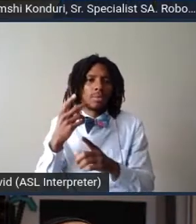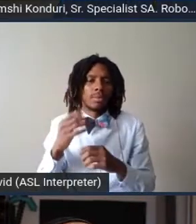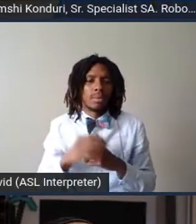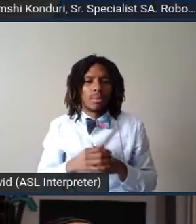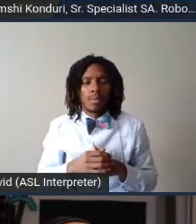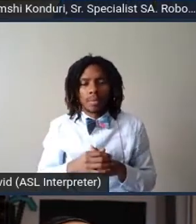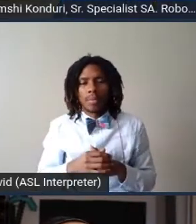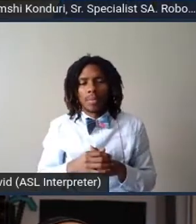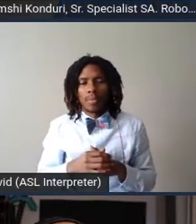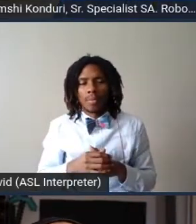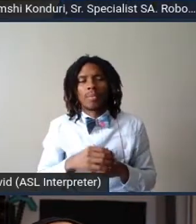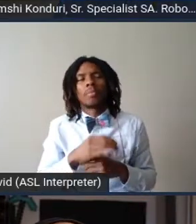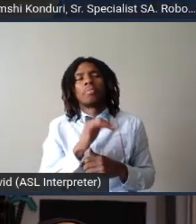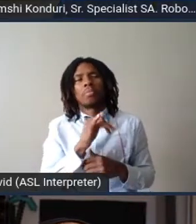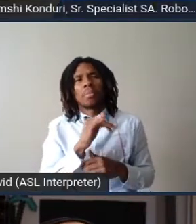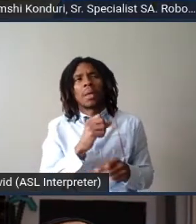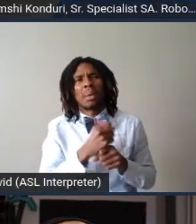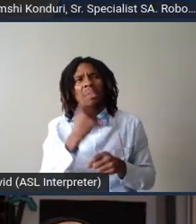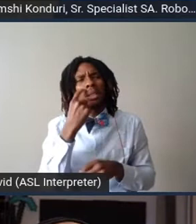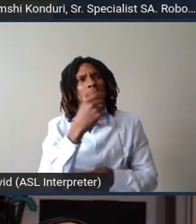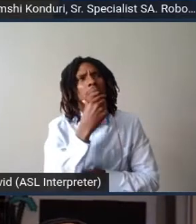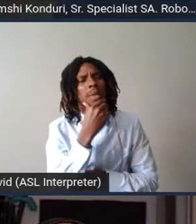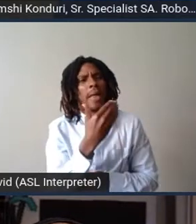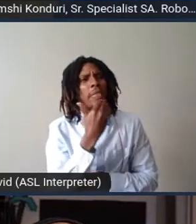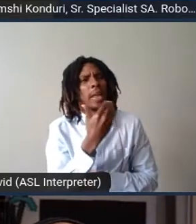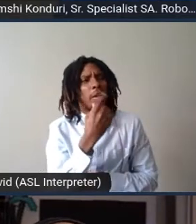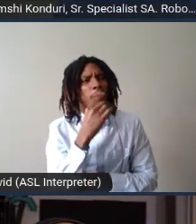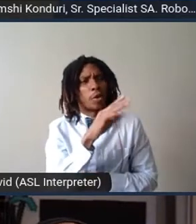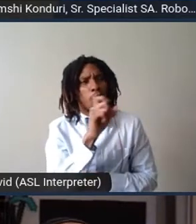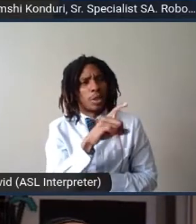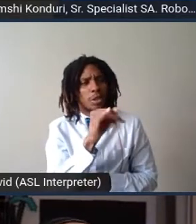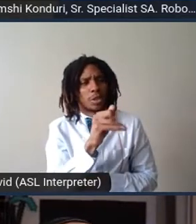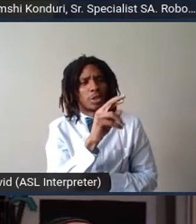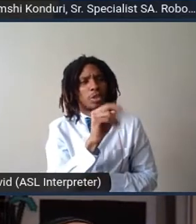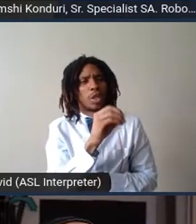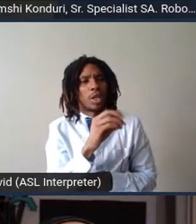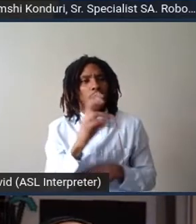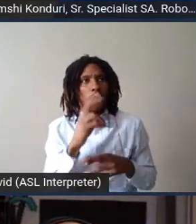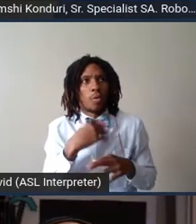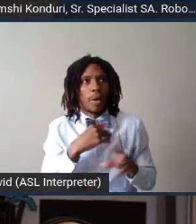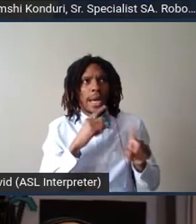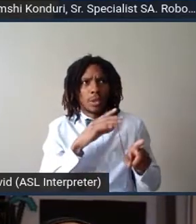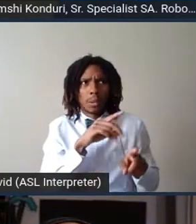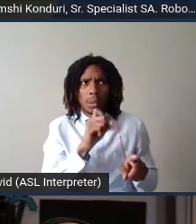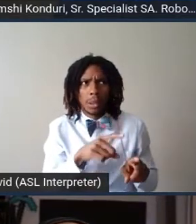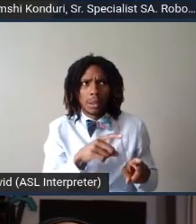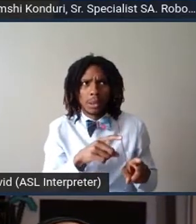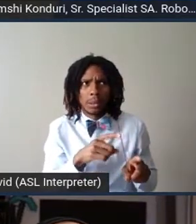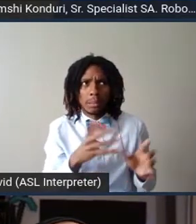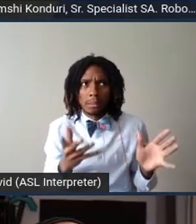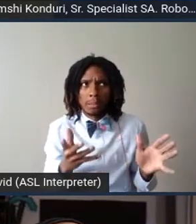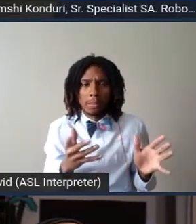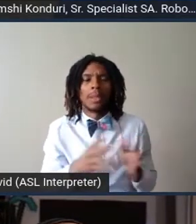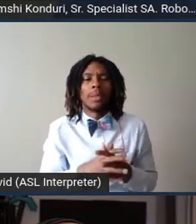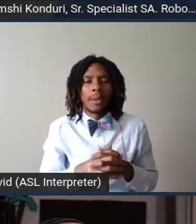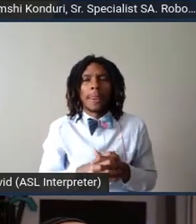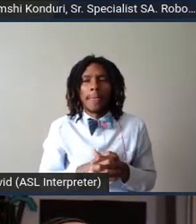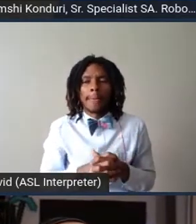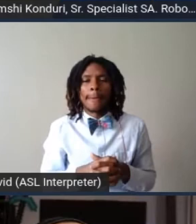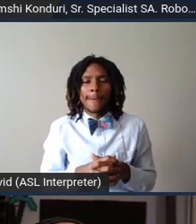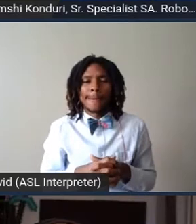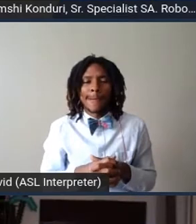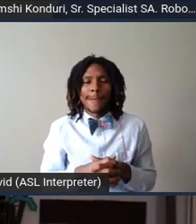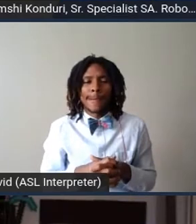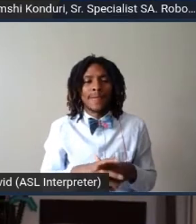Yeah. Okay. Makes a lot of sense. Jarno, thank you very much for your question. We hope we answered the question you gave us.